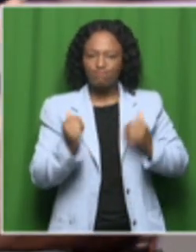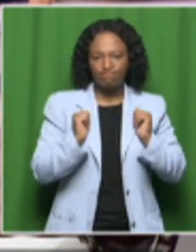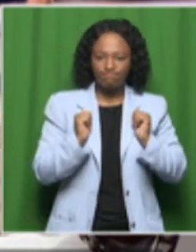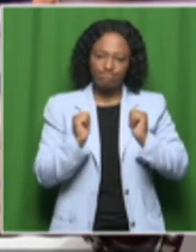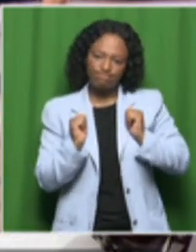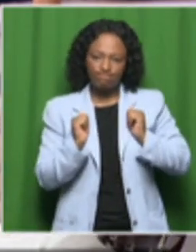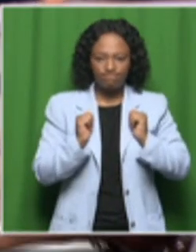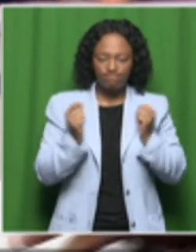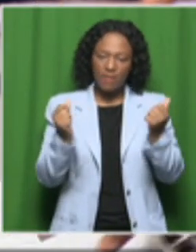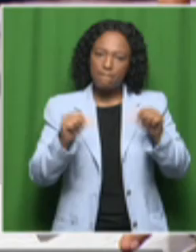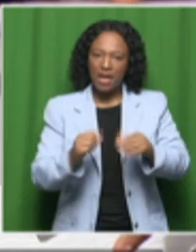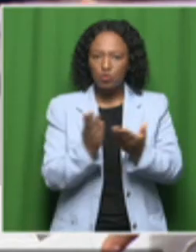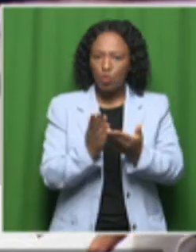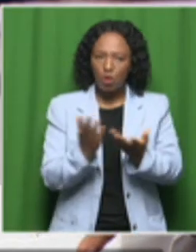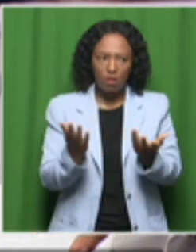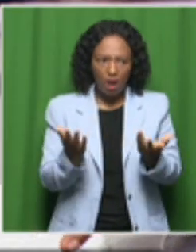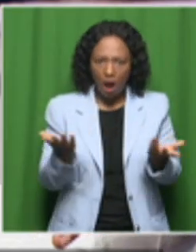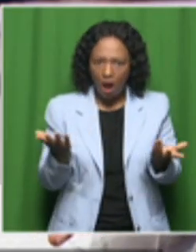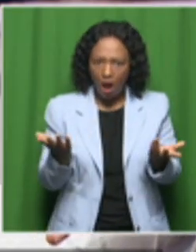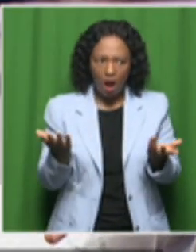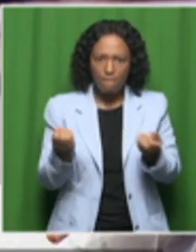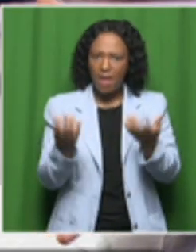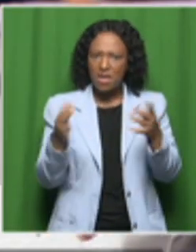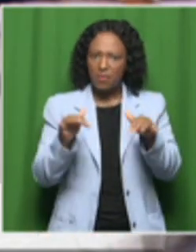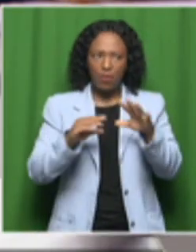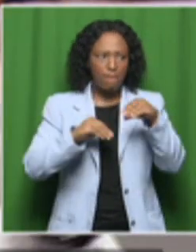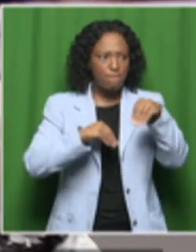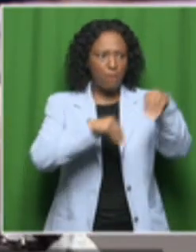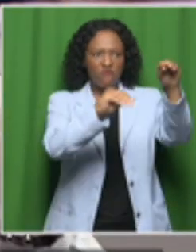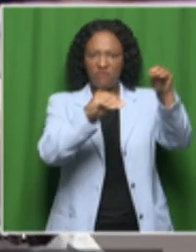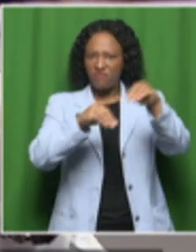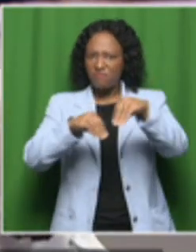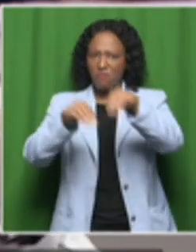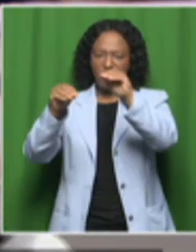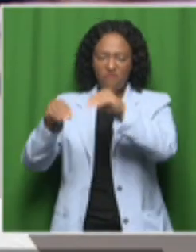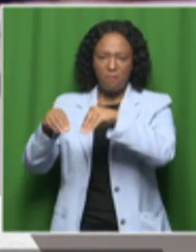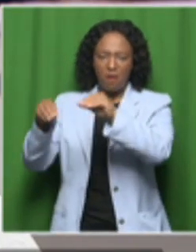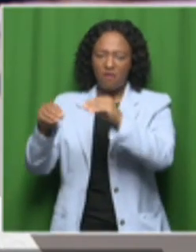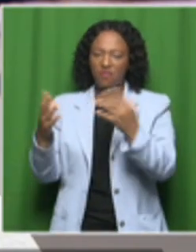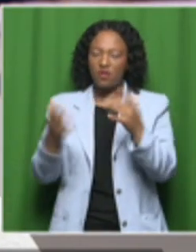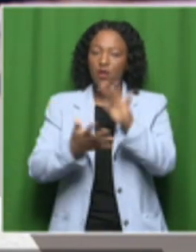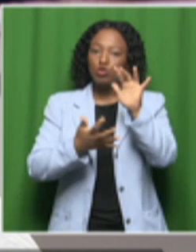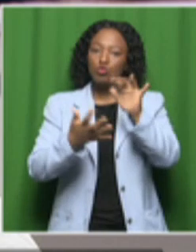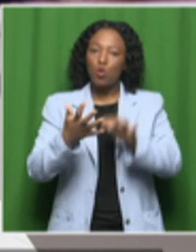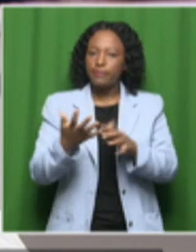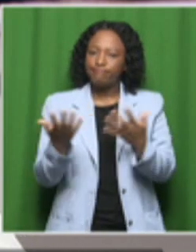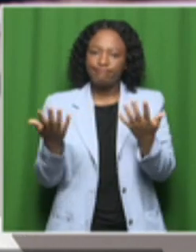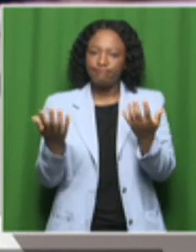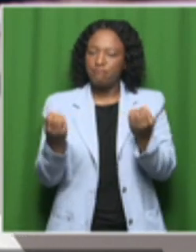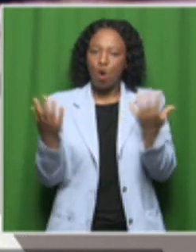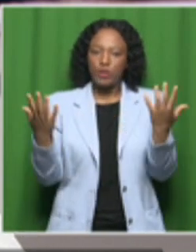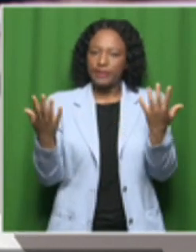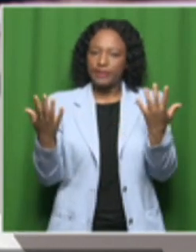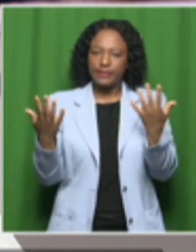the population has been moved out, you know, and these stories are not told in most of the time.